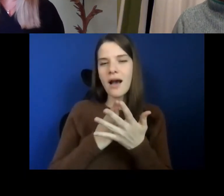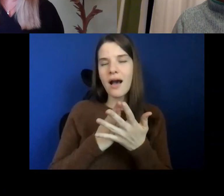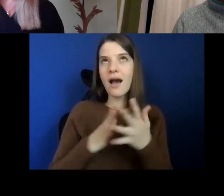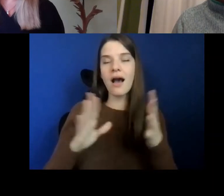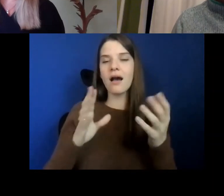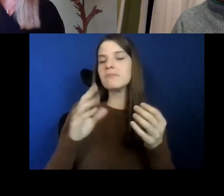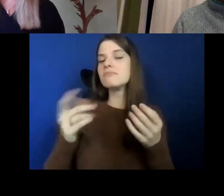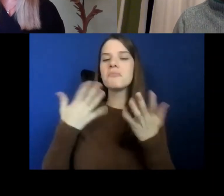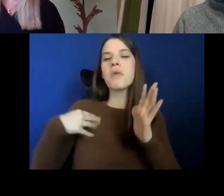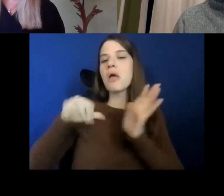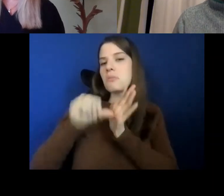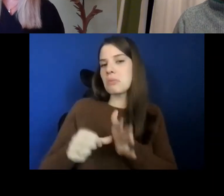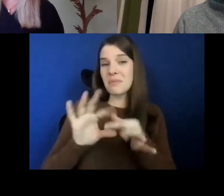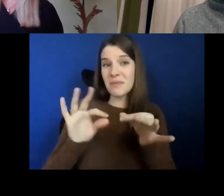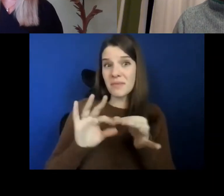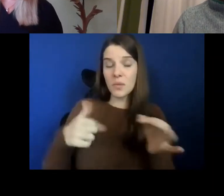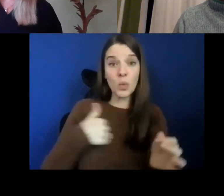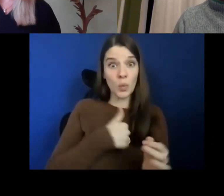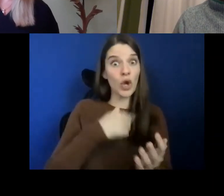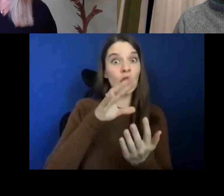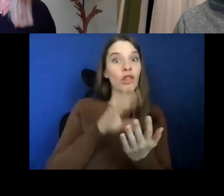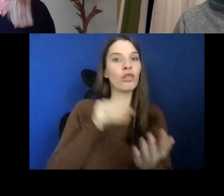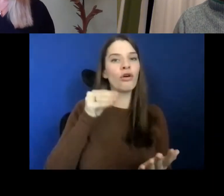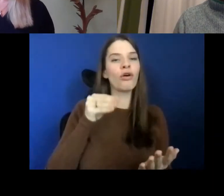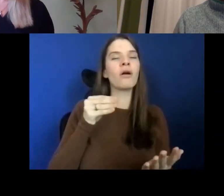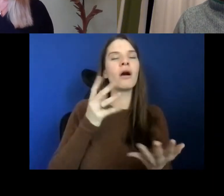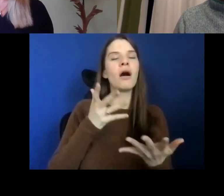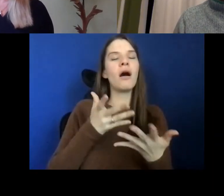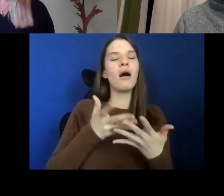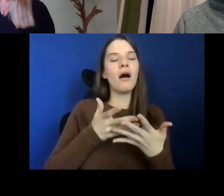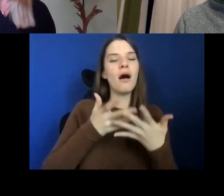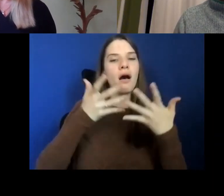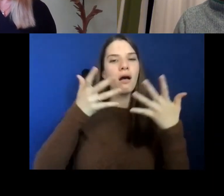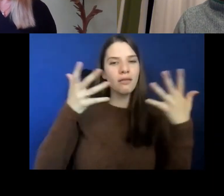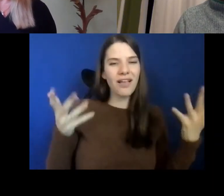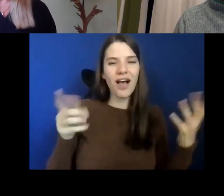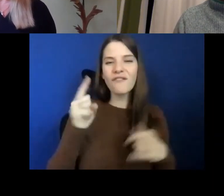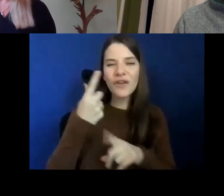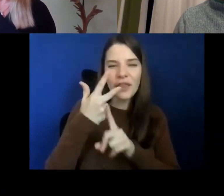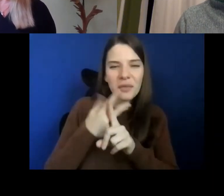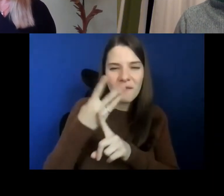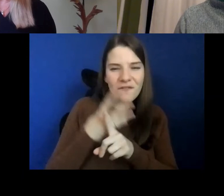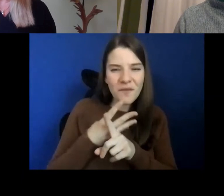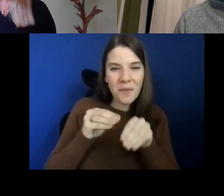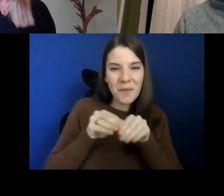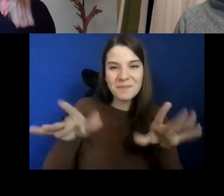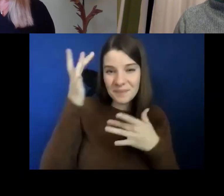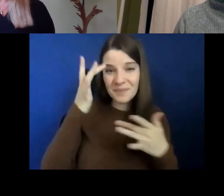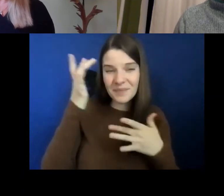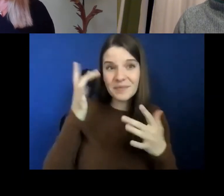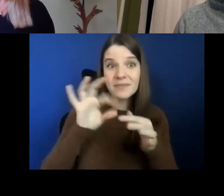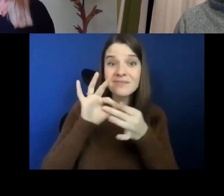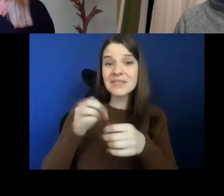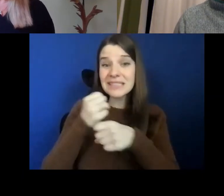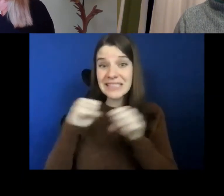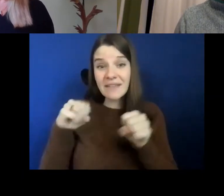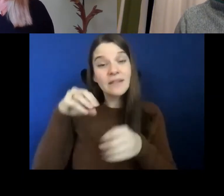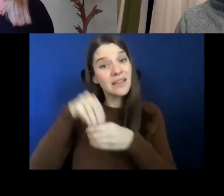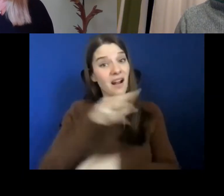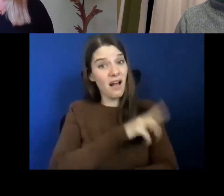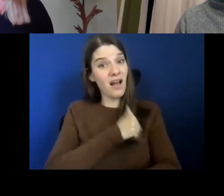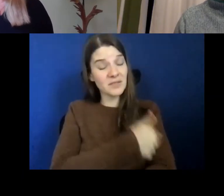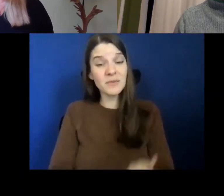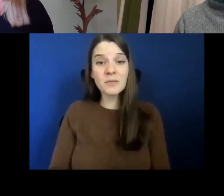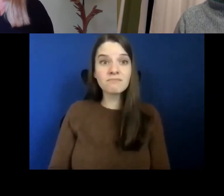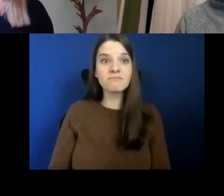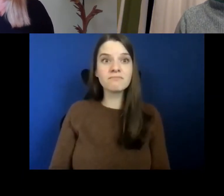is that we learned a lot in the first 3 to 4 months of the pandemic in terms of safety in a hospital. It is